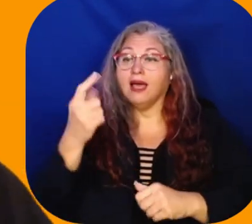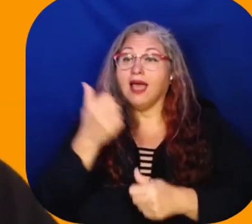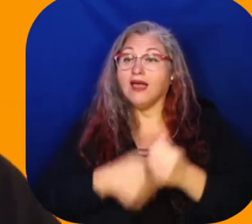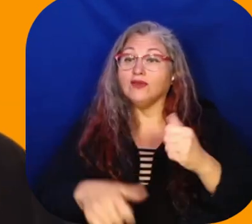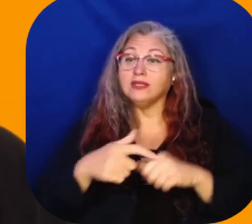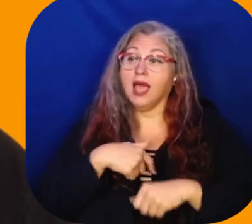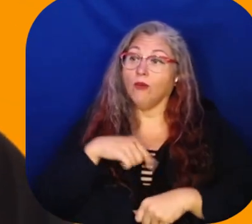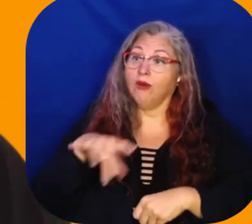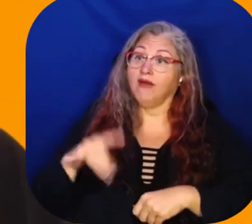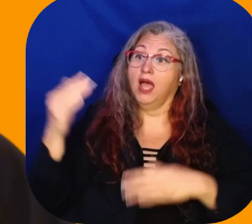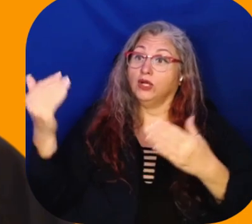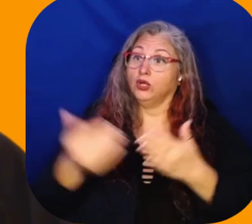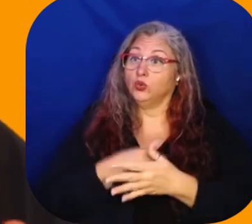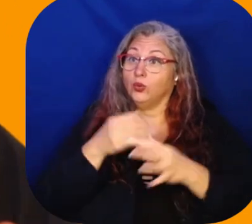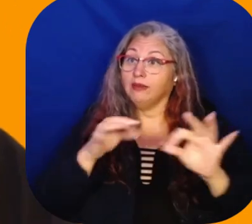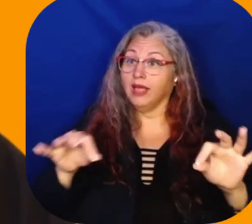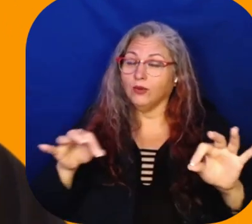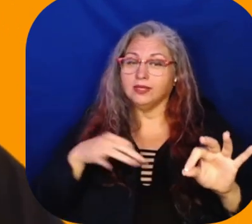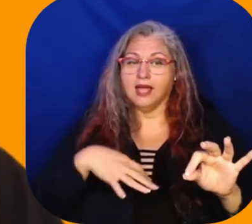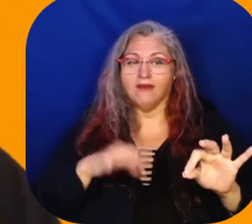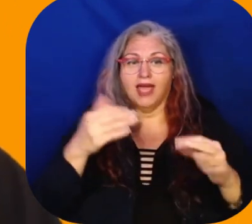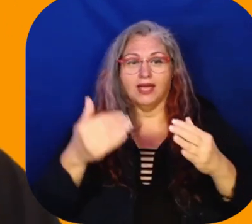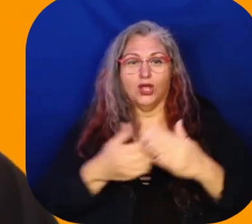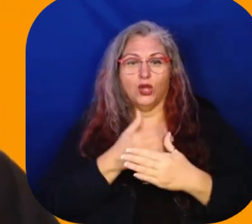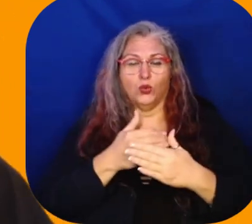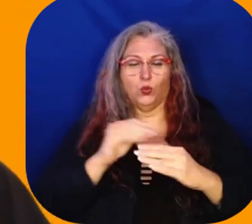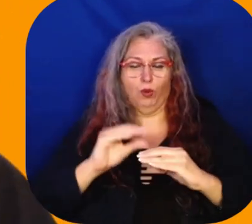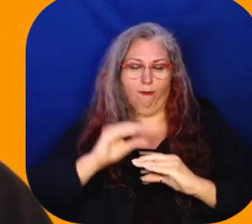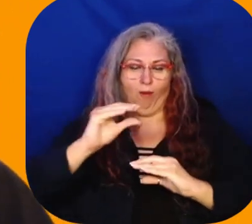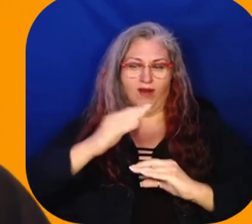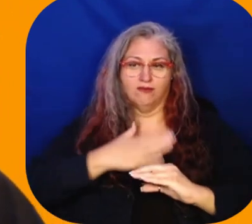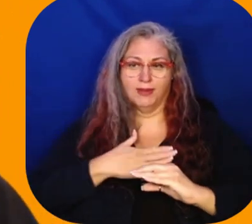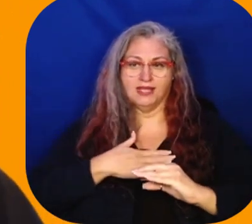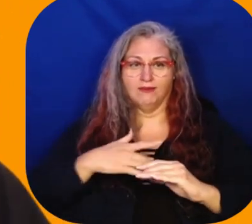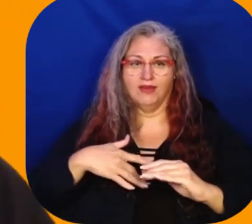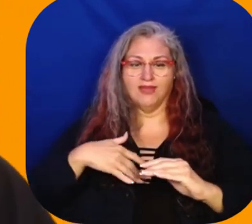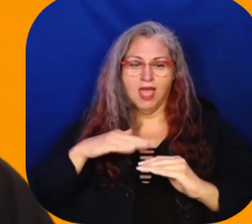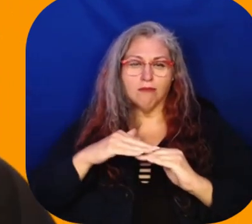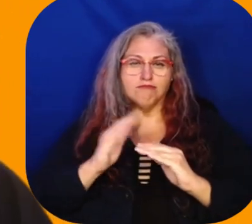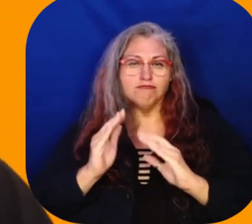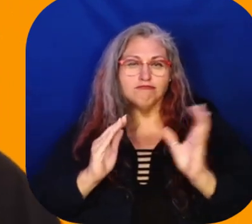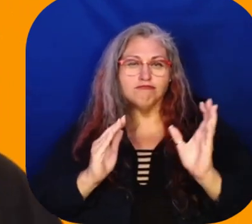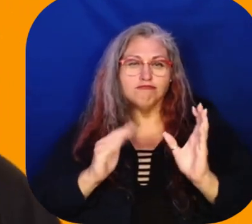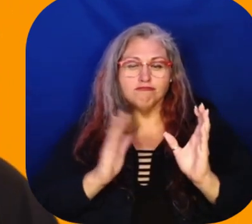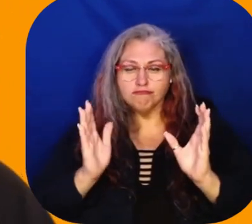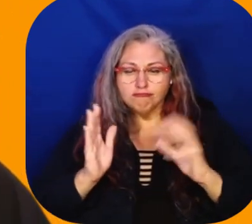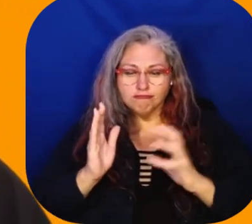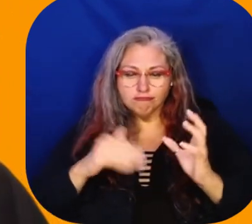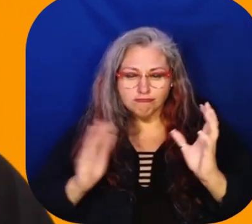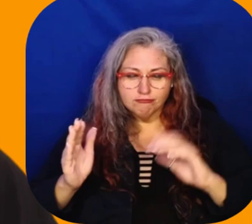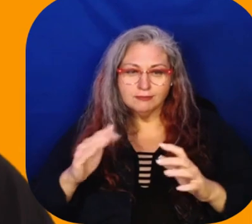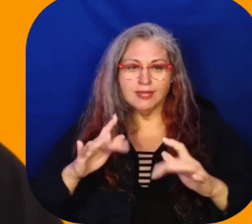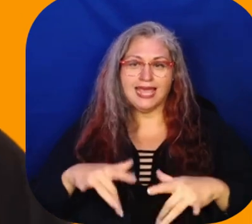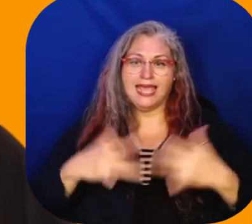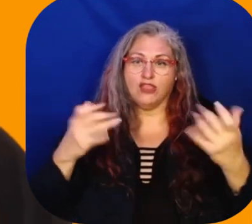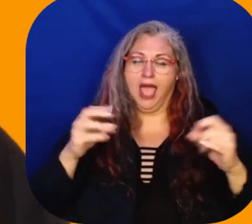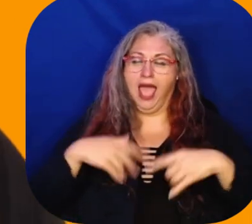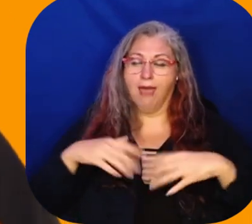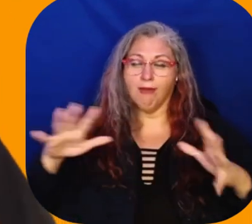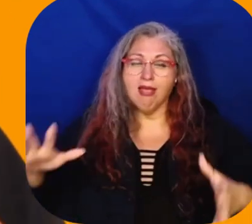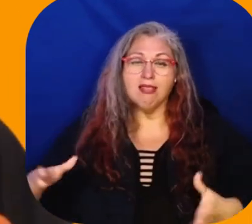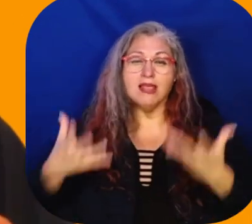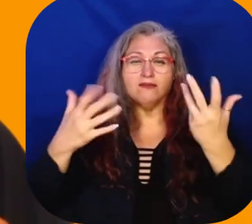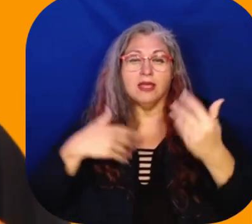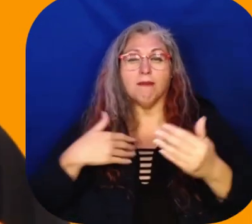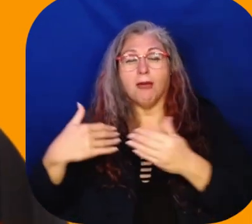language, I find a new layer of myself that's lighter. Like, I'm either lifting burdens as I'm doing